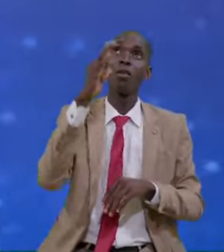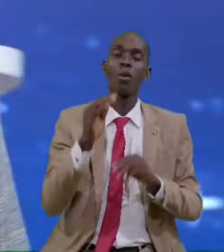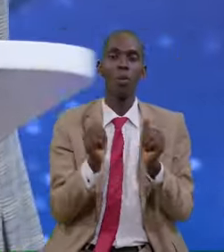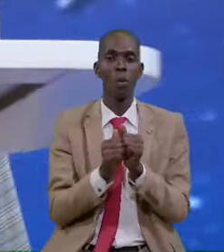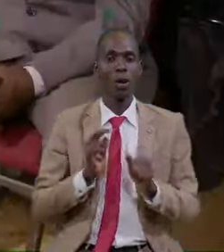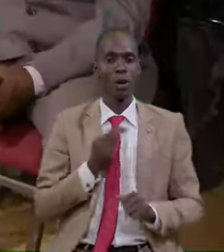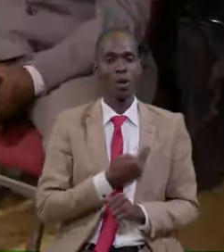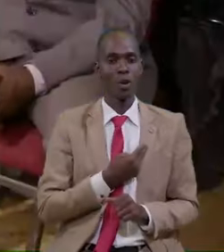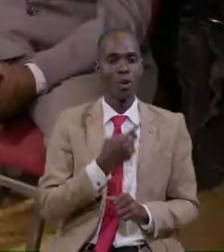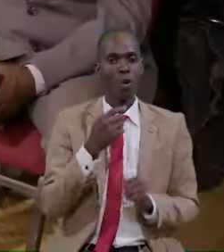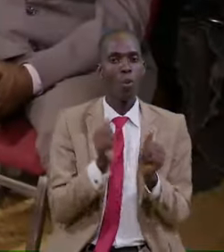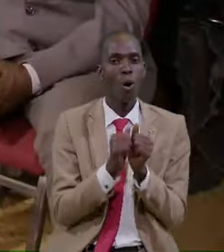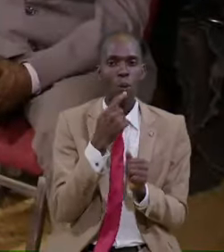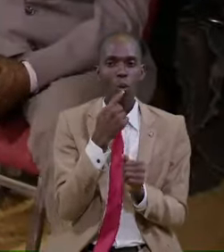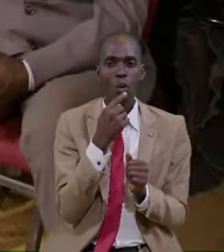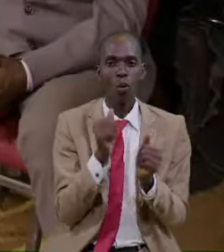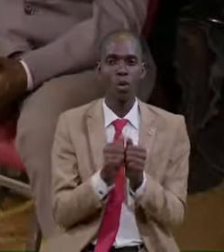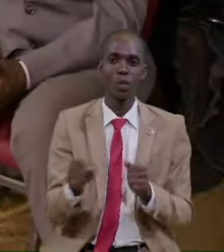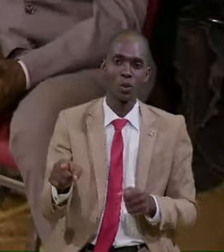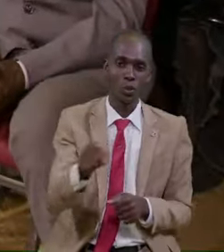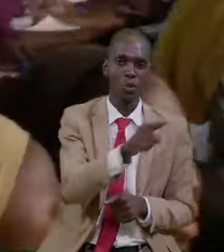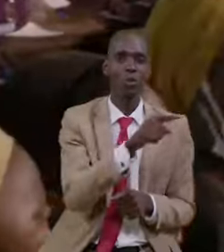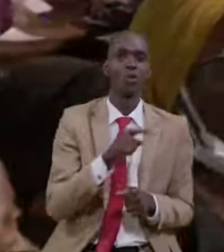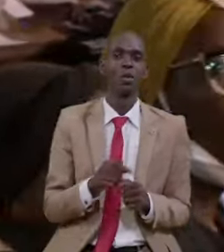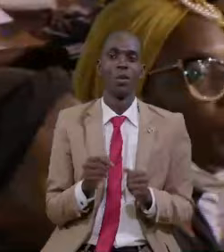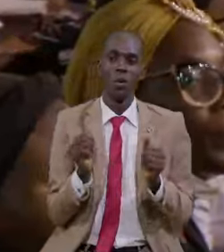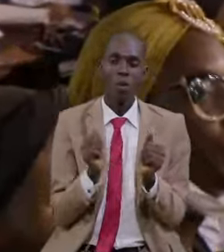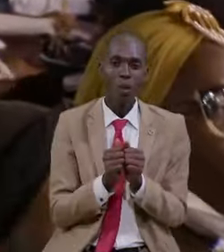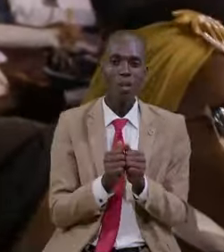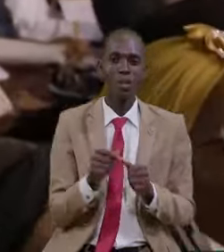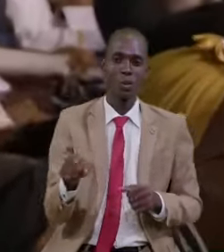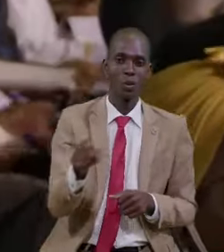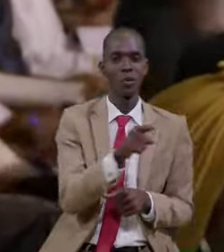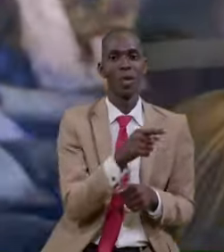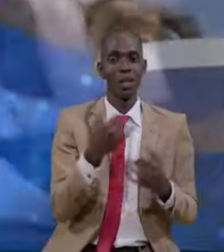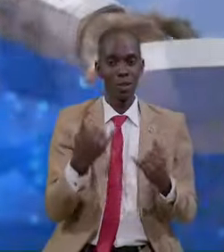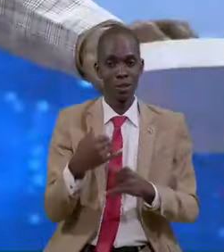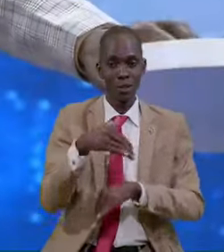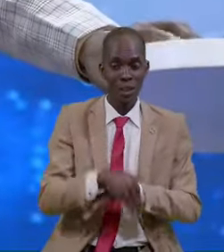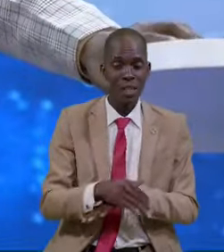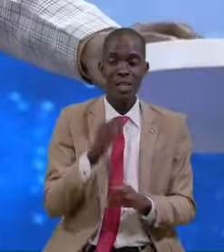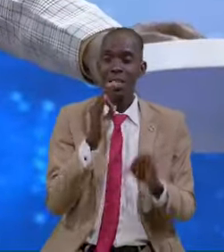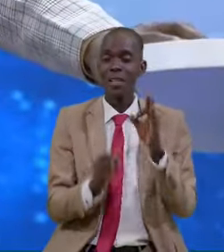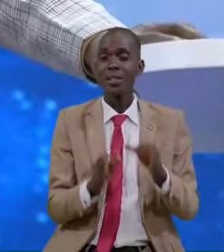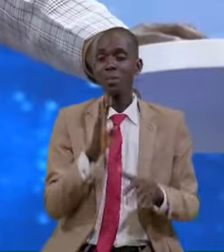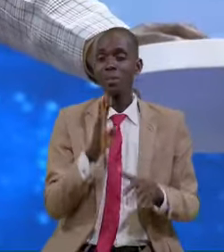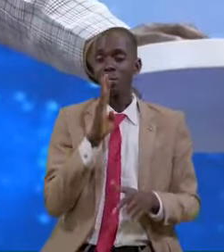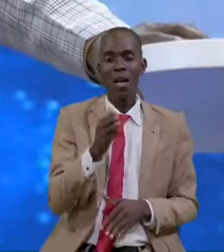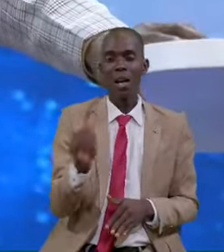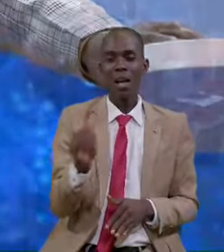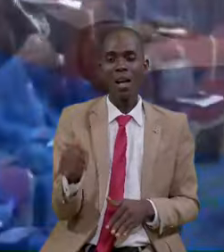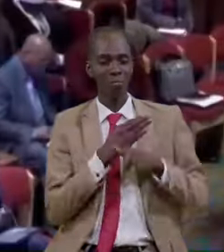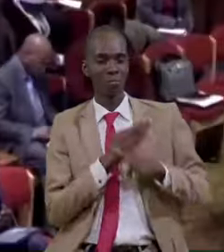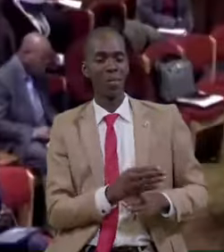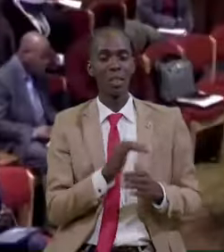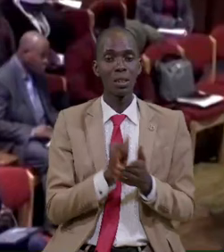you. Amen. With you. Amen. And tonight, if there's any barrier that separates you